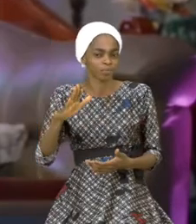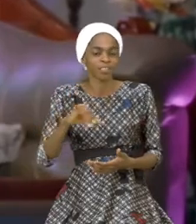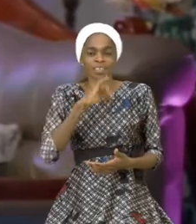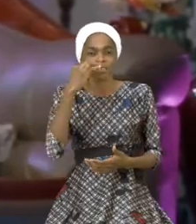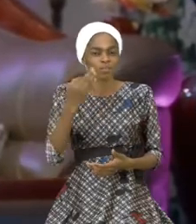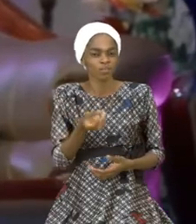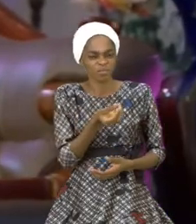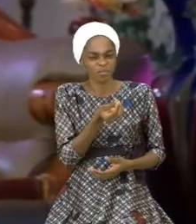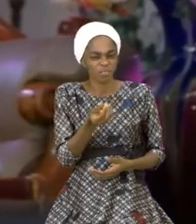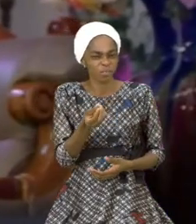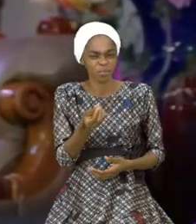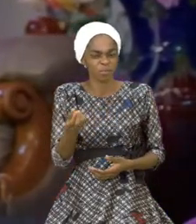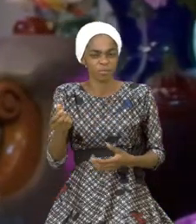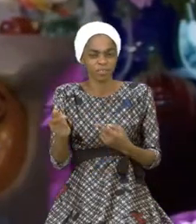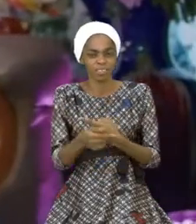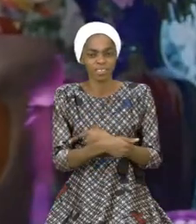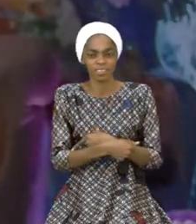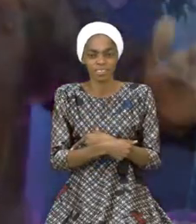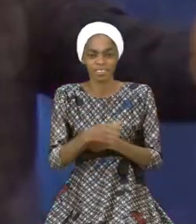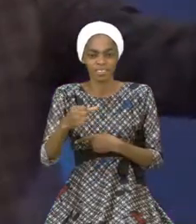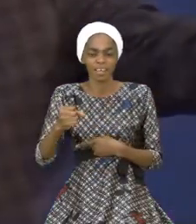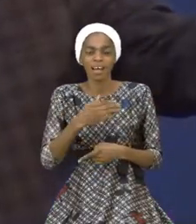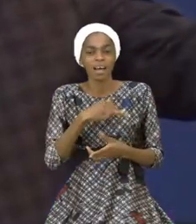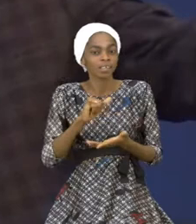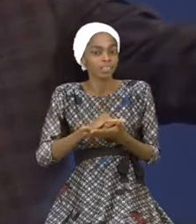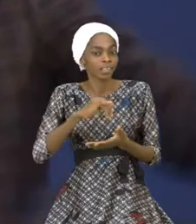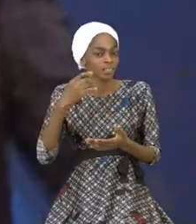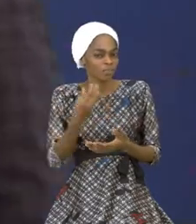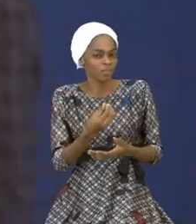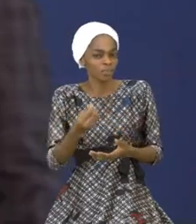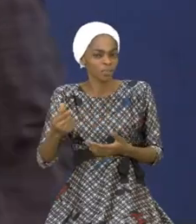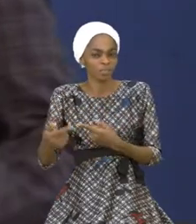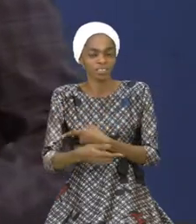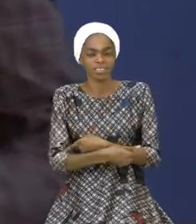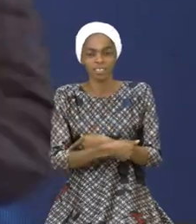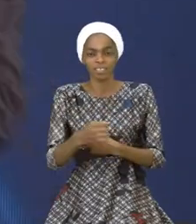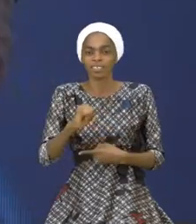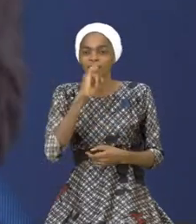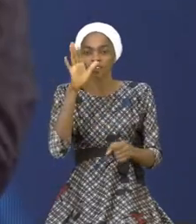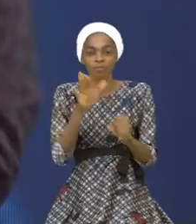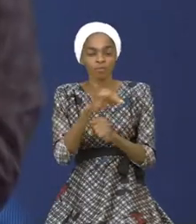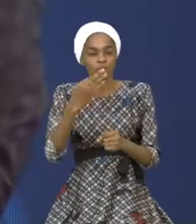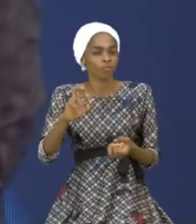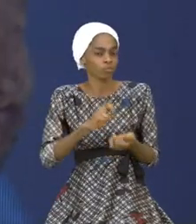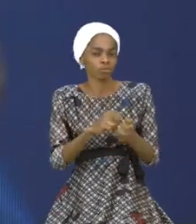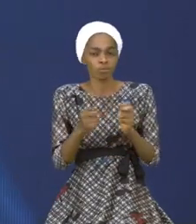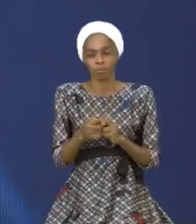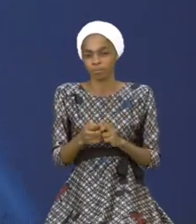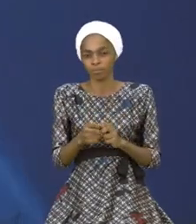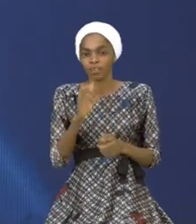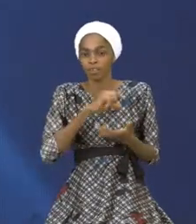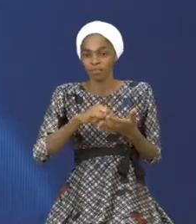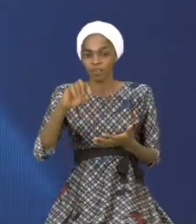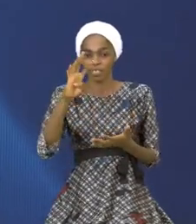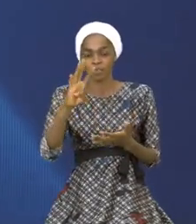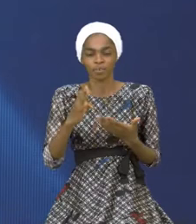few days, and those few days are full of trouble. Look at verse 4 there. In verse 4